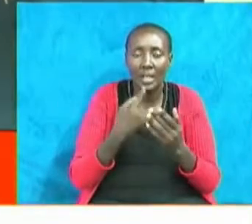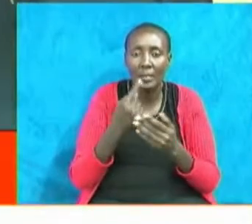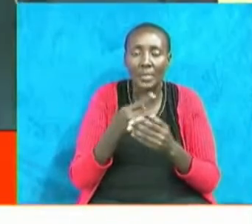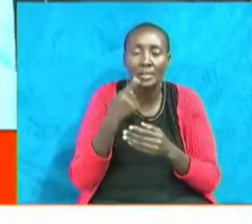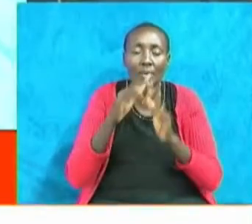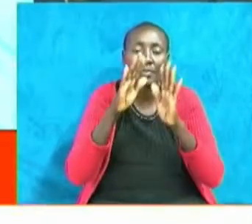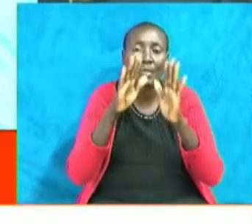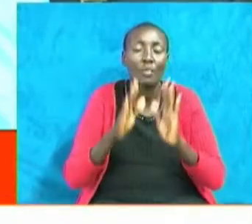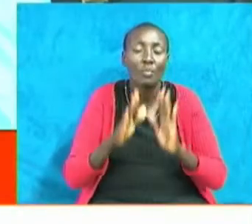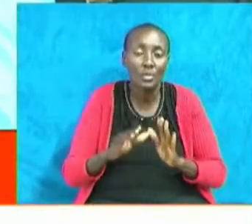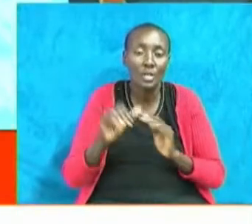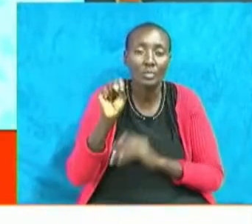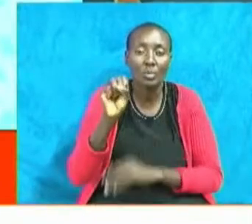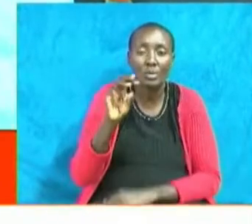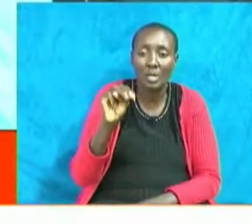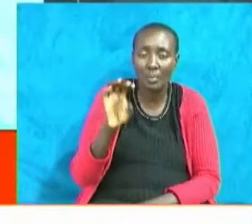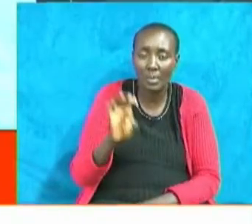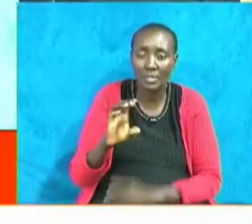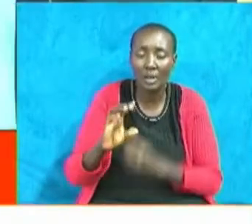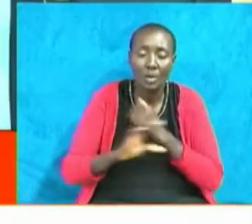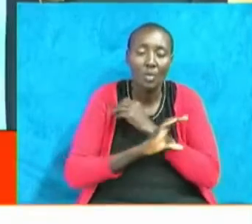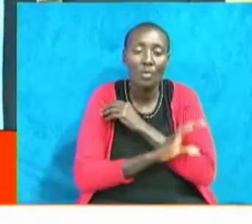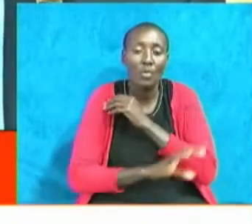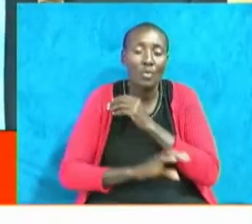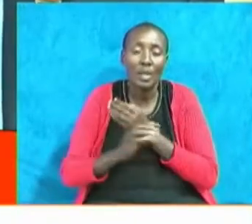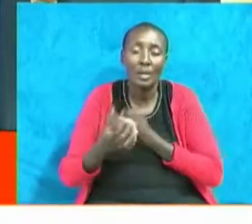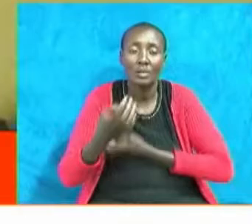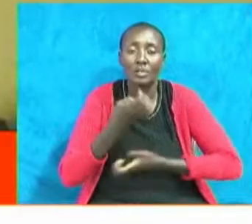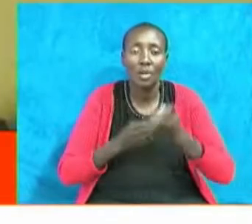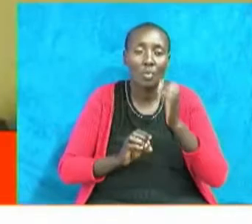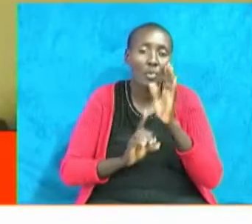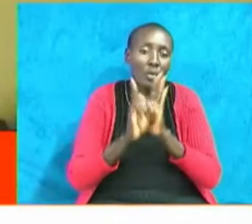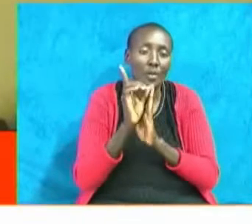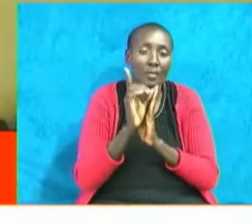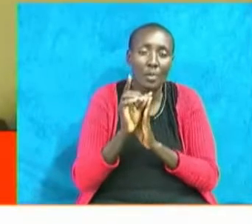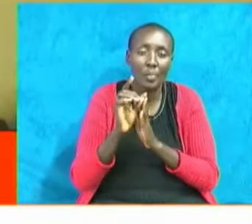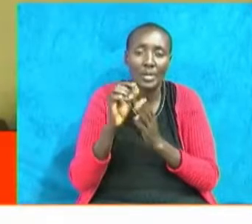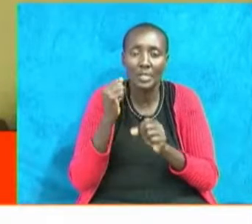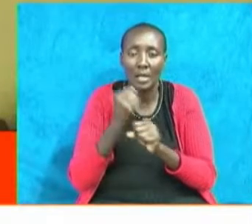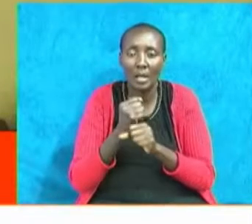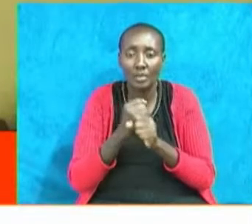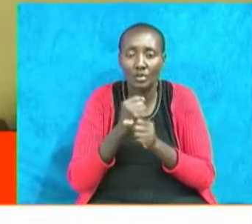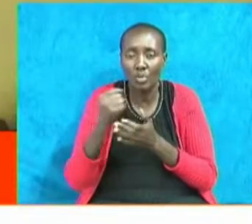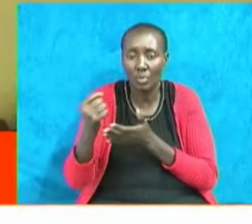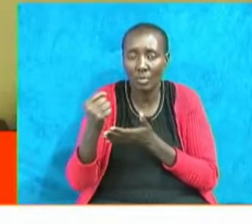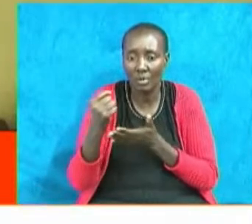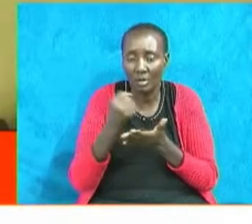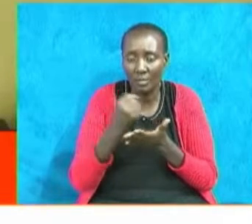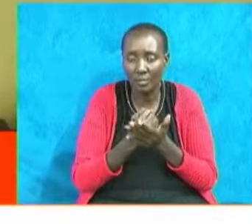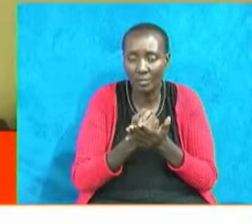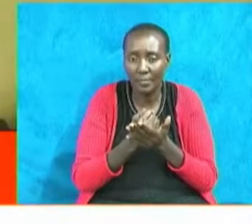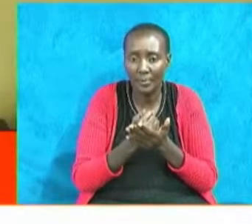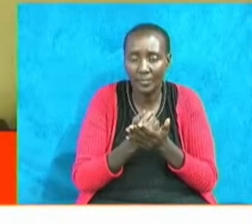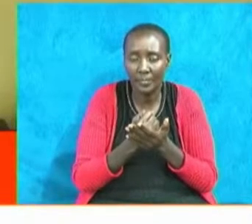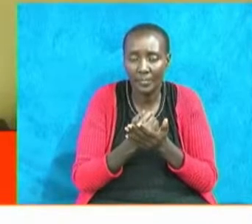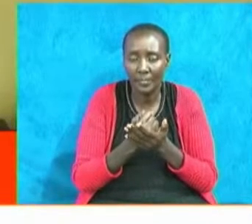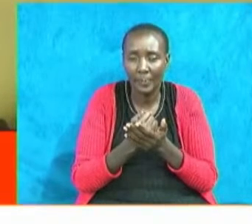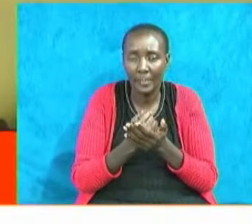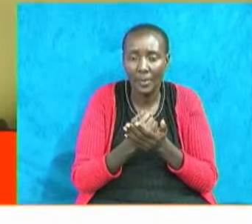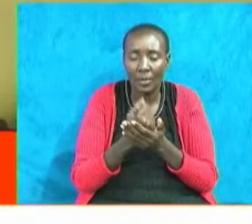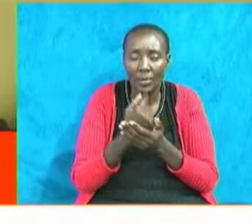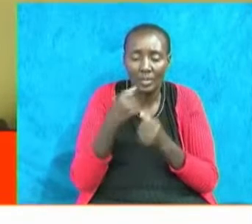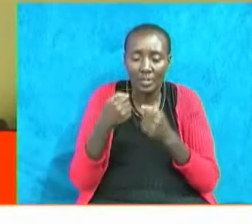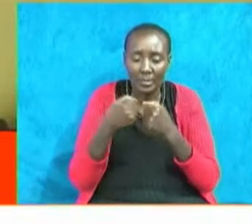to the country's economic development and job creation. The challenges they face, including lack of credit